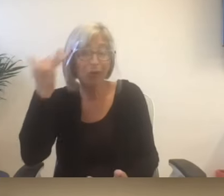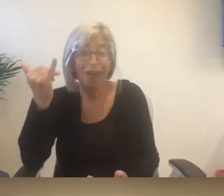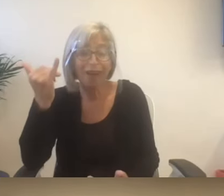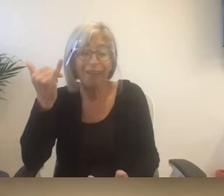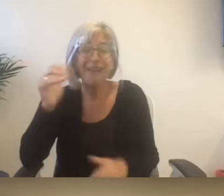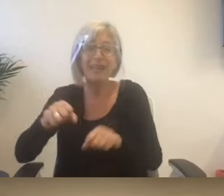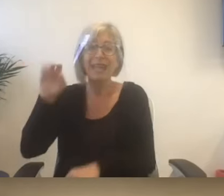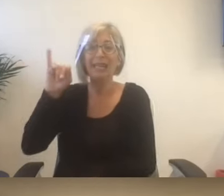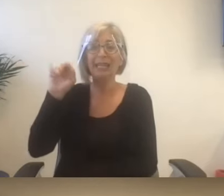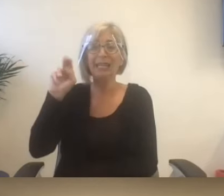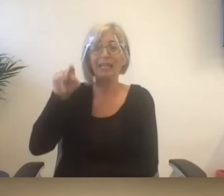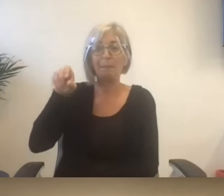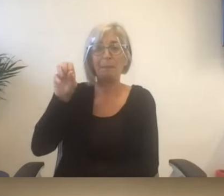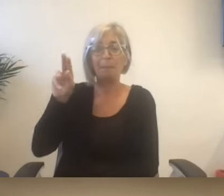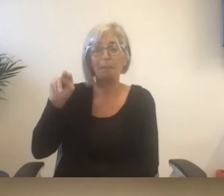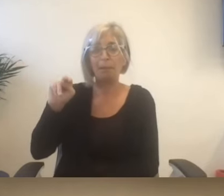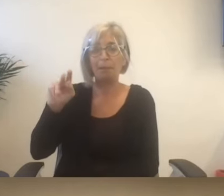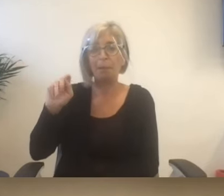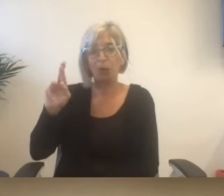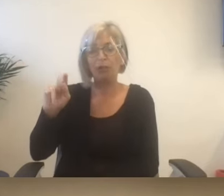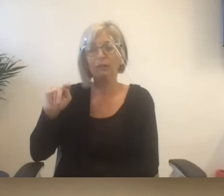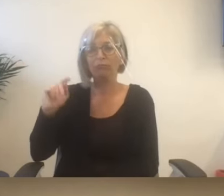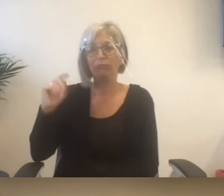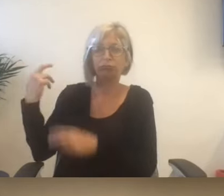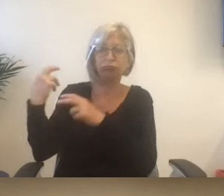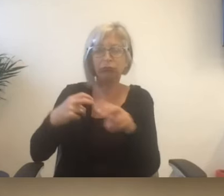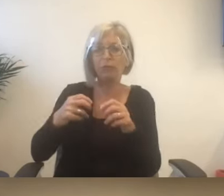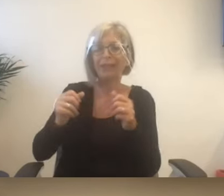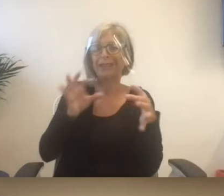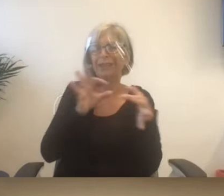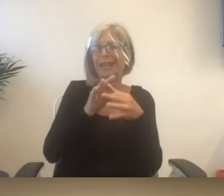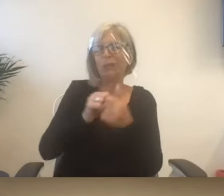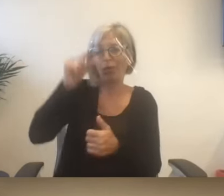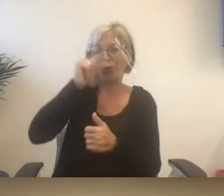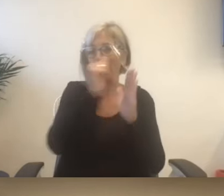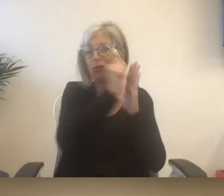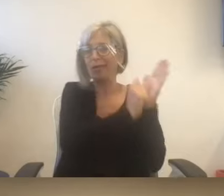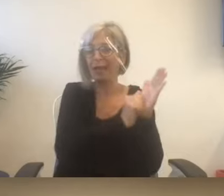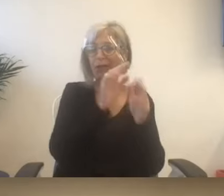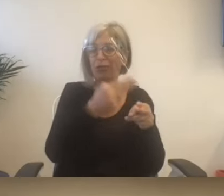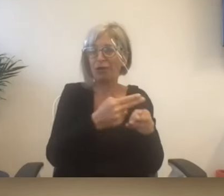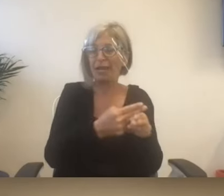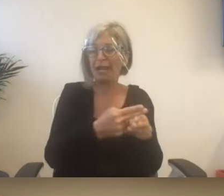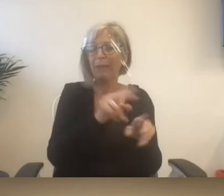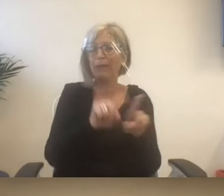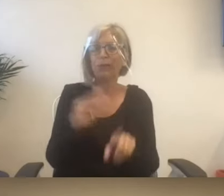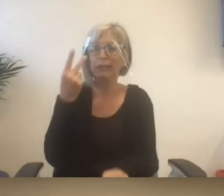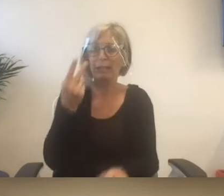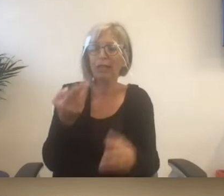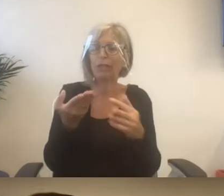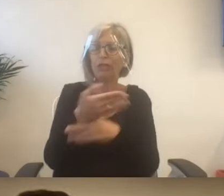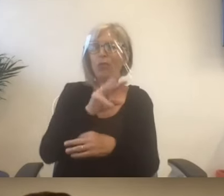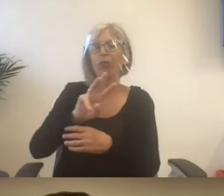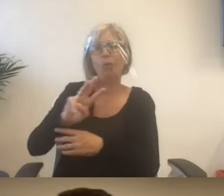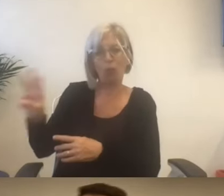can import some metadata like the photo that's associated with your Google account, your name, and you will see that kind of throughout the